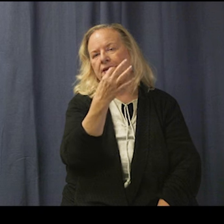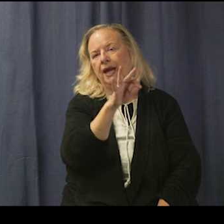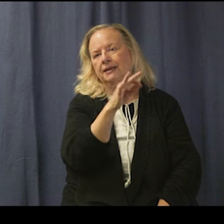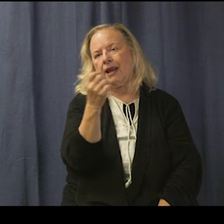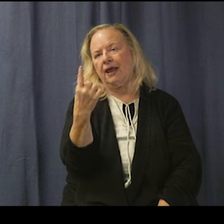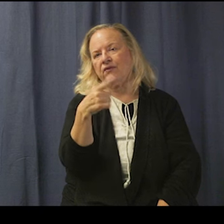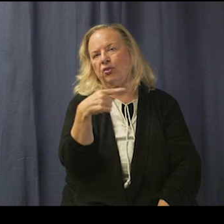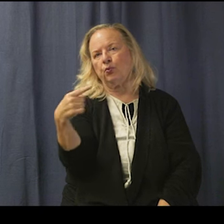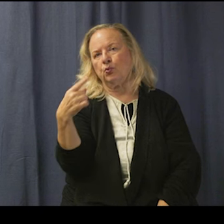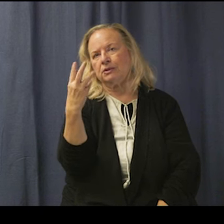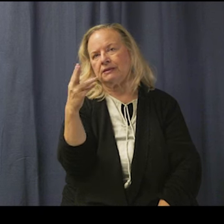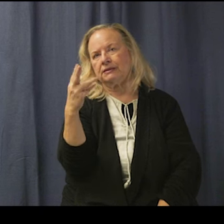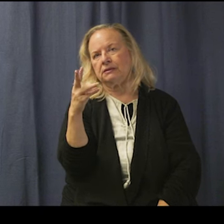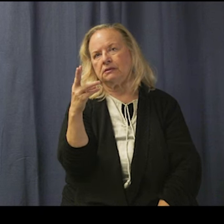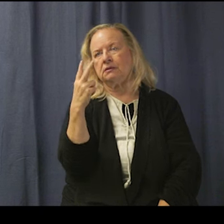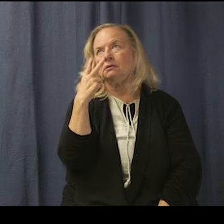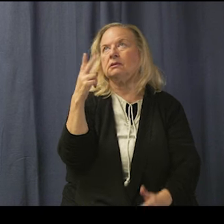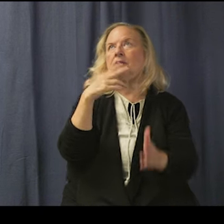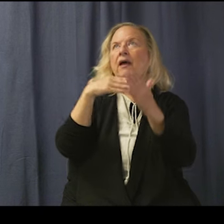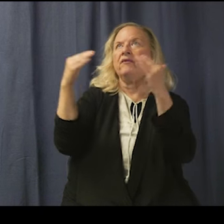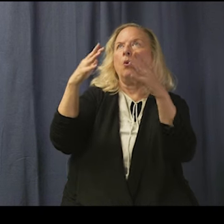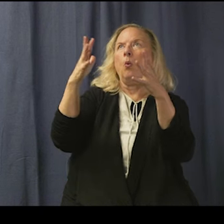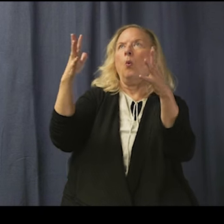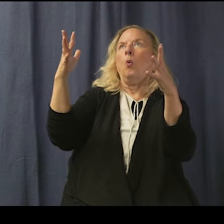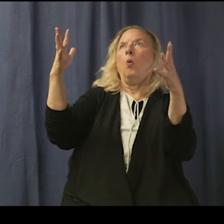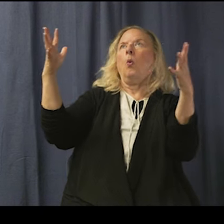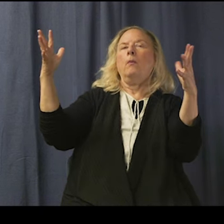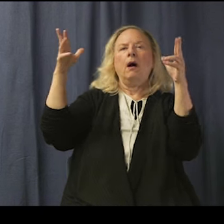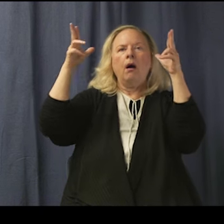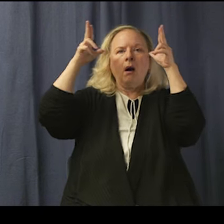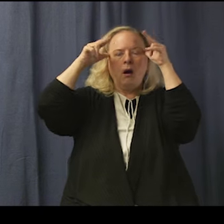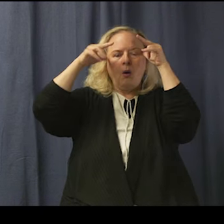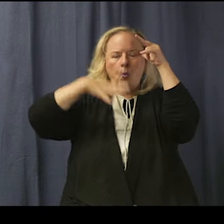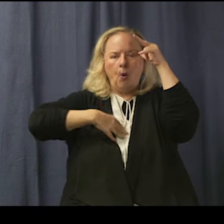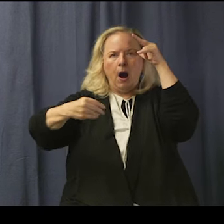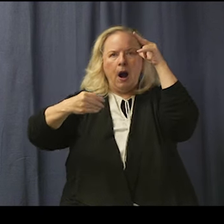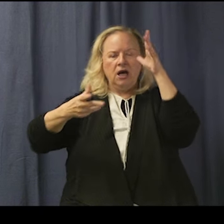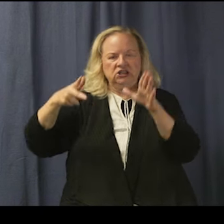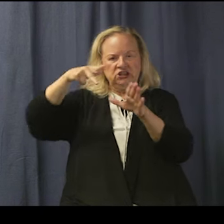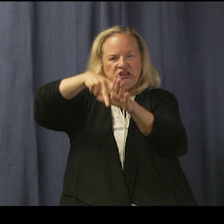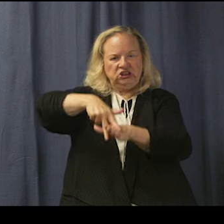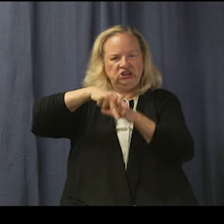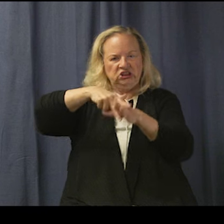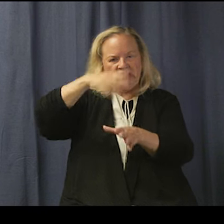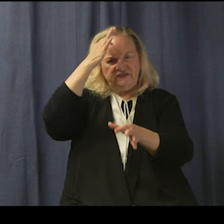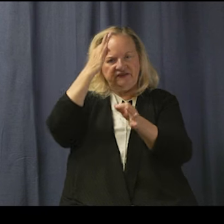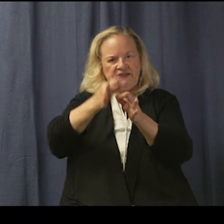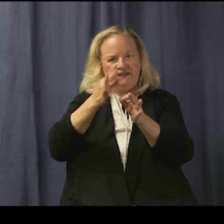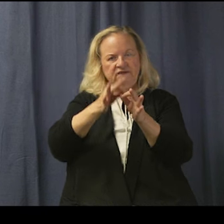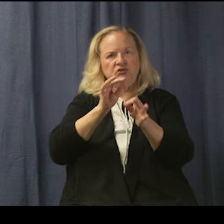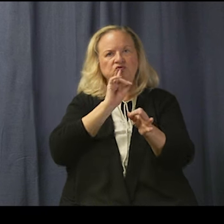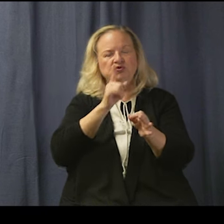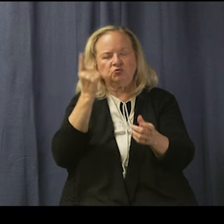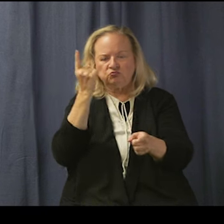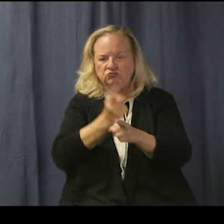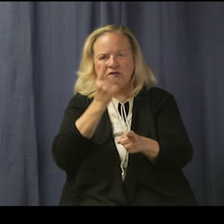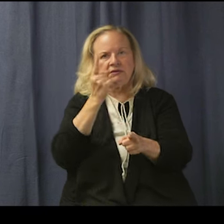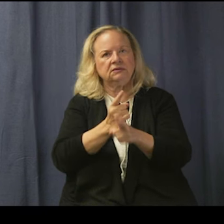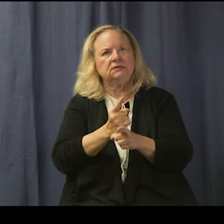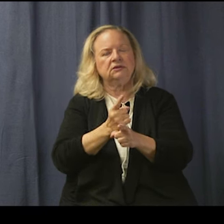19, 11 through 16. He sees heaven opened up, a white horse. He that sits upon him was called faithful and true. In righteousness,